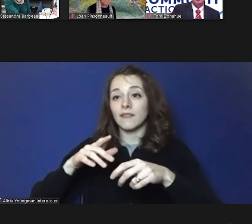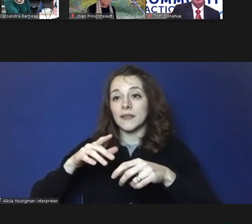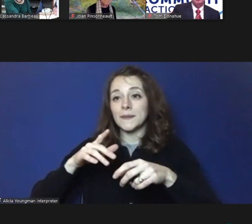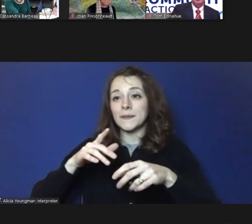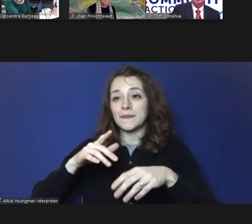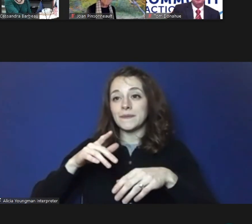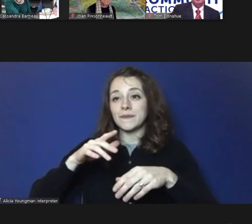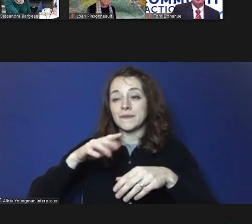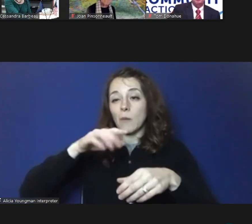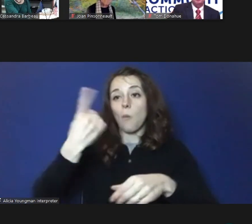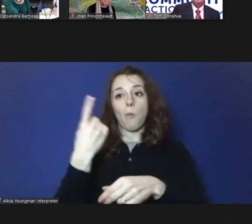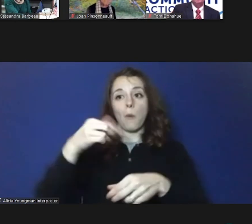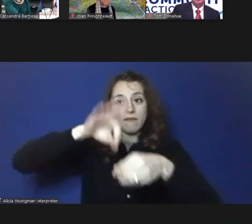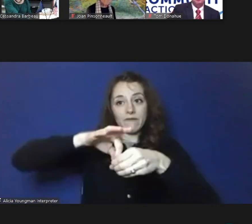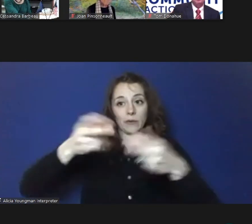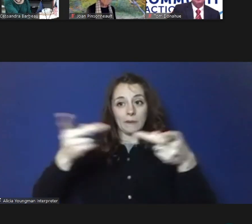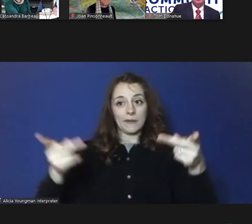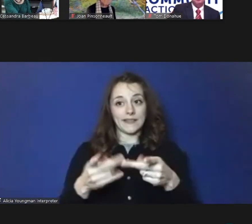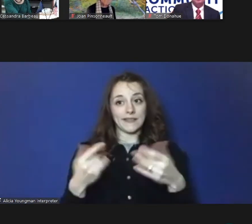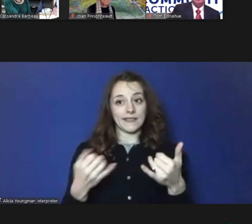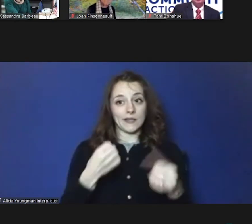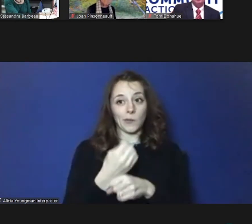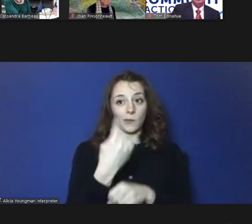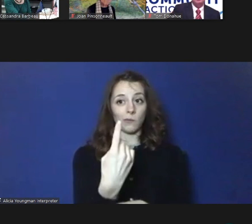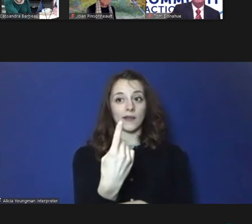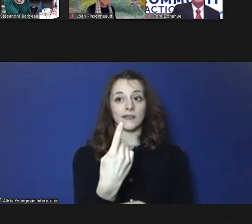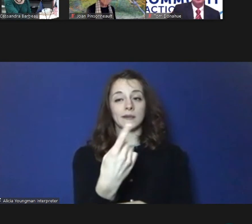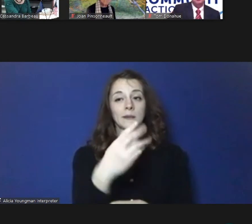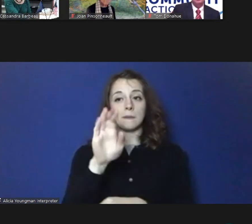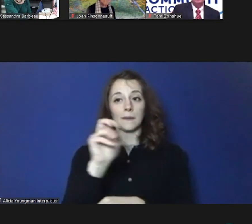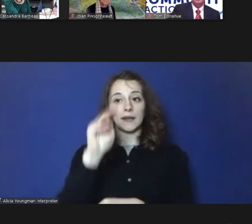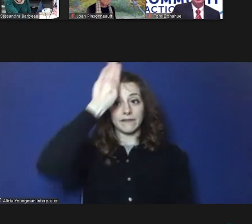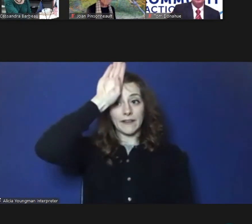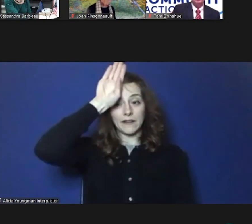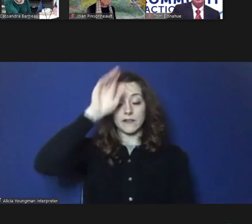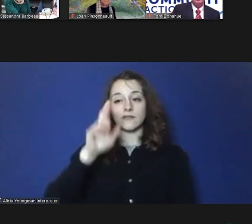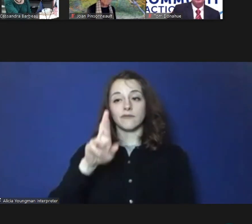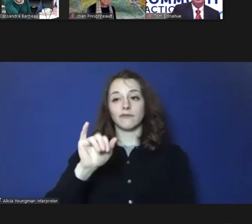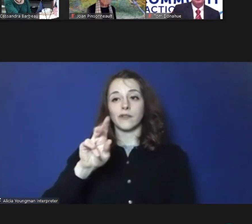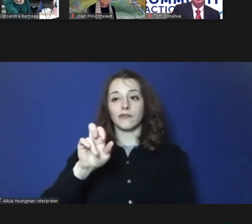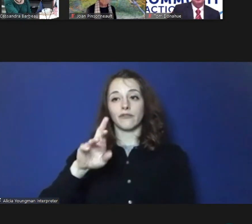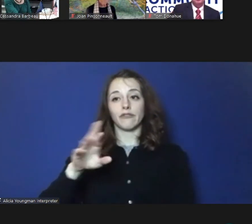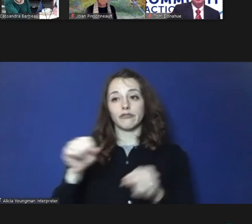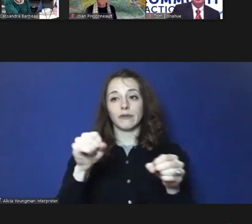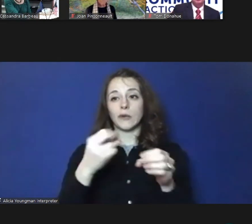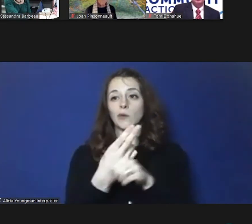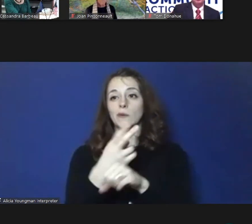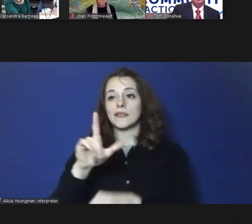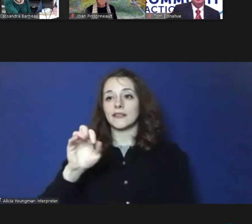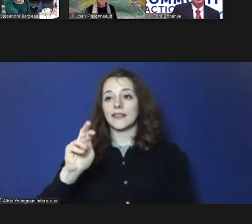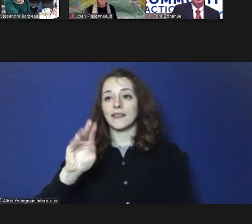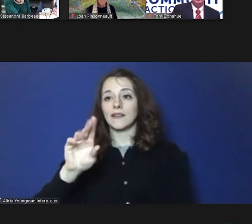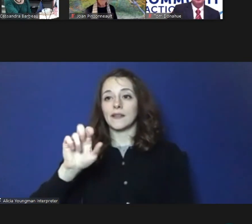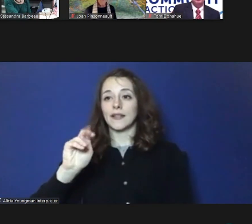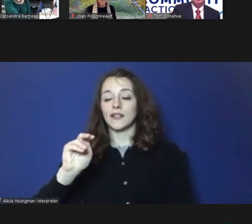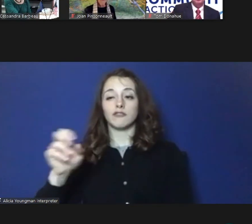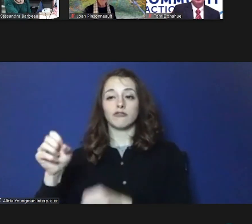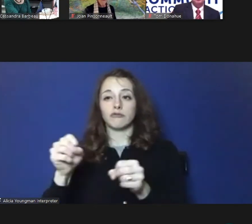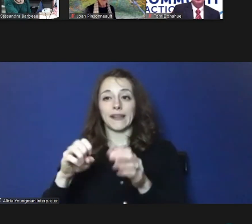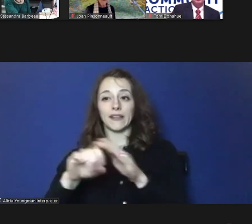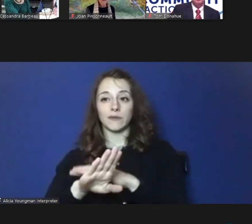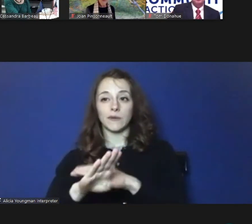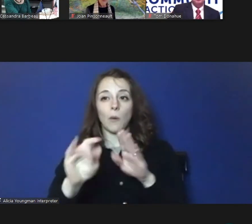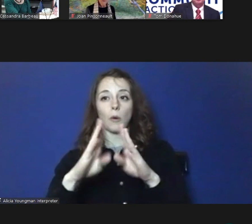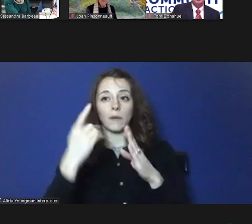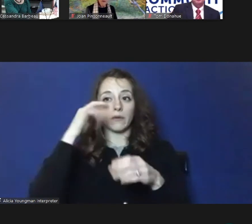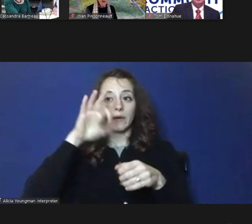polling places, the one polling place this year at the Bennington Firehouse on River Street using the Lincoln Street entrance will be open for voting on